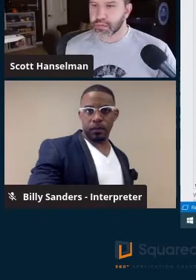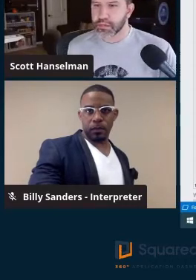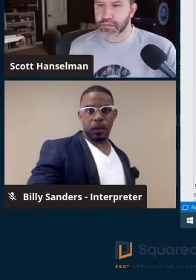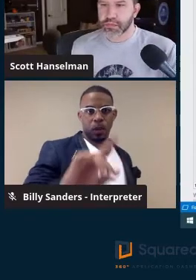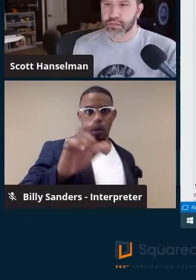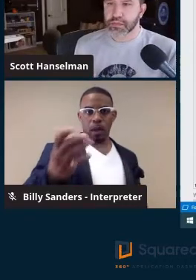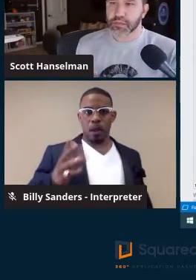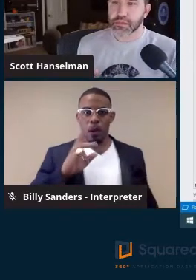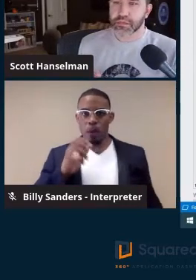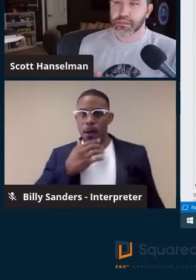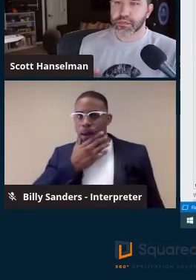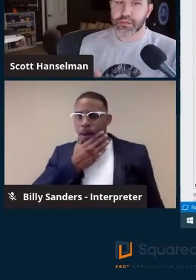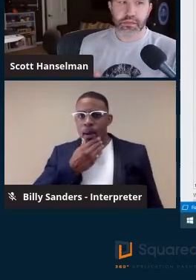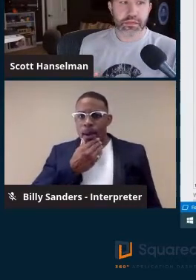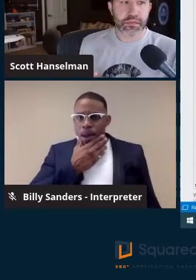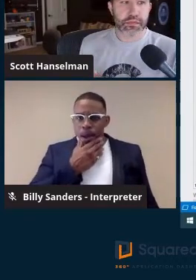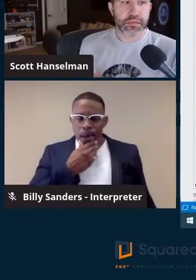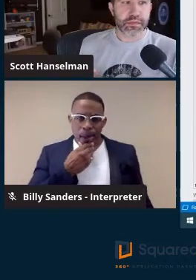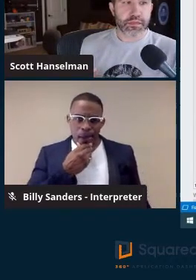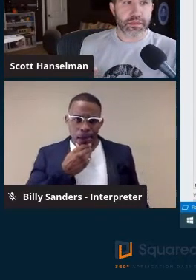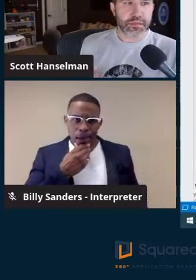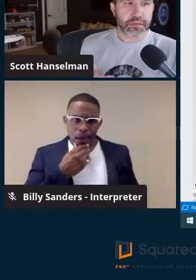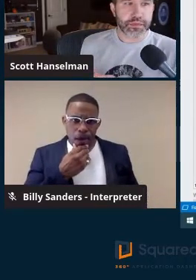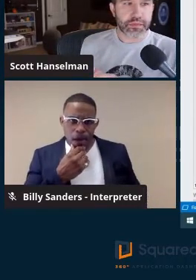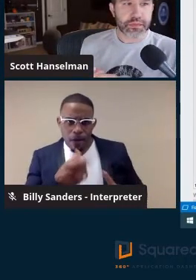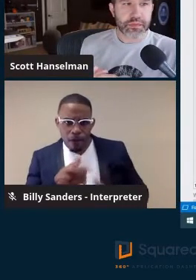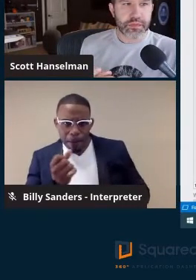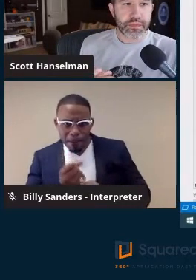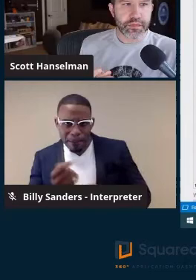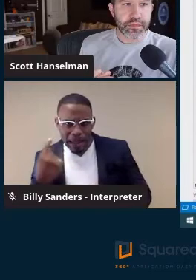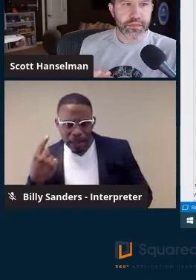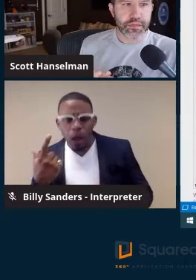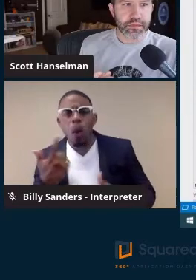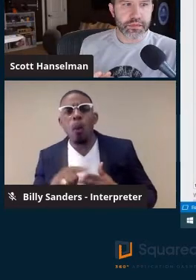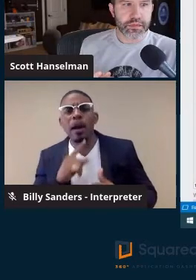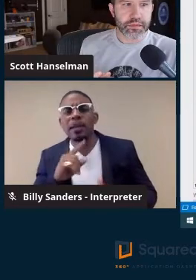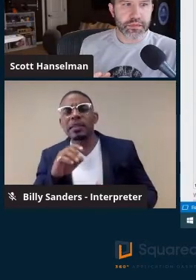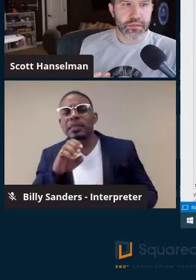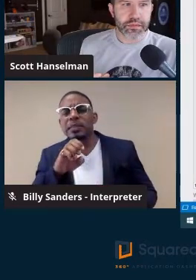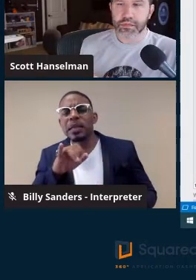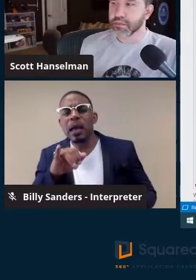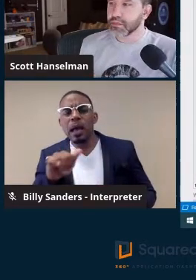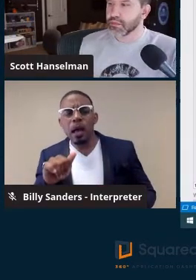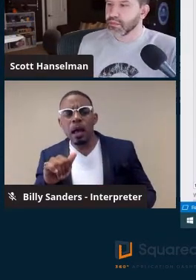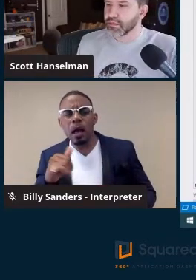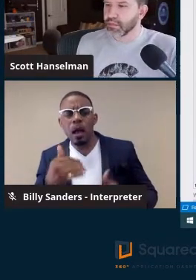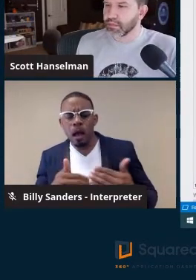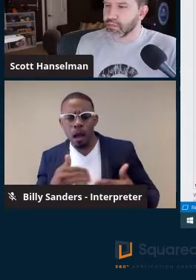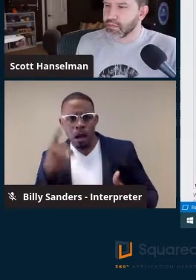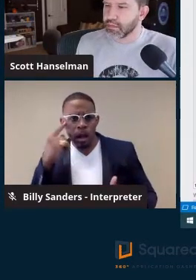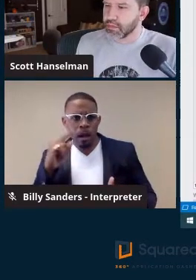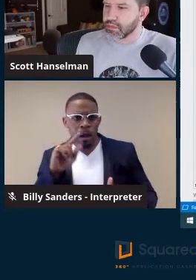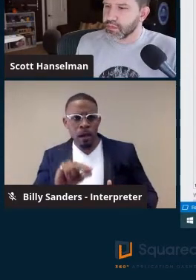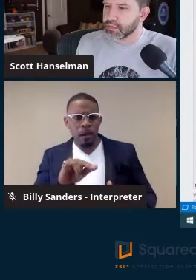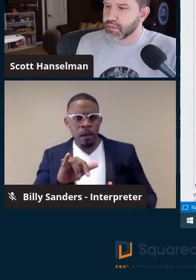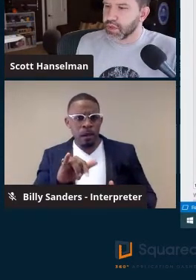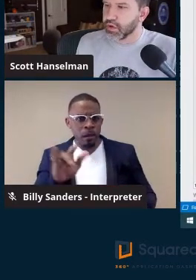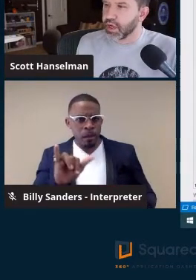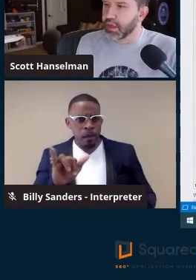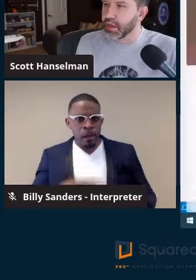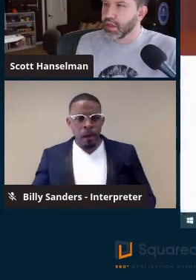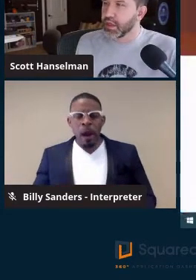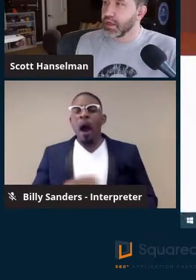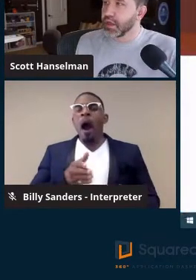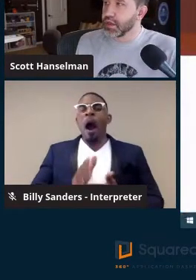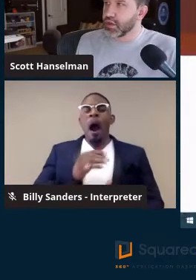was from Bashir. What is the CI/CD process for this code base like? All